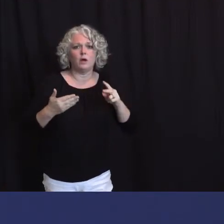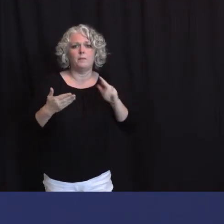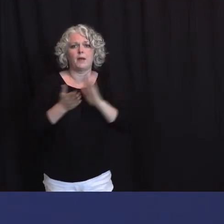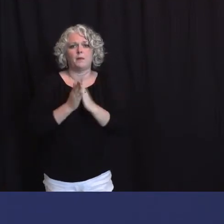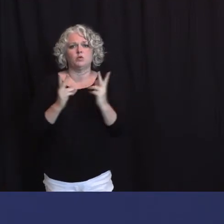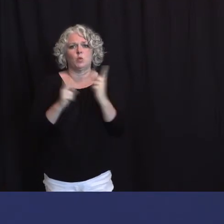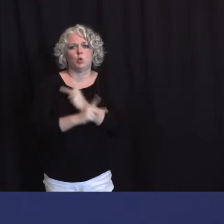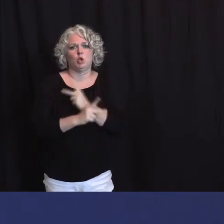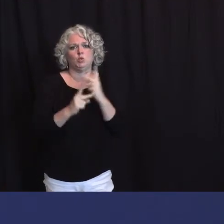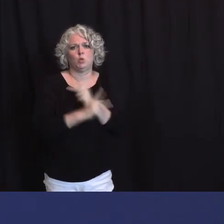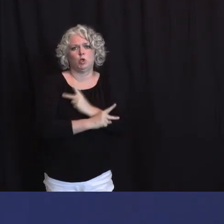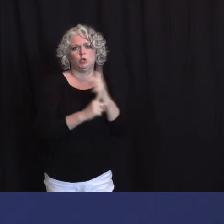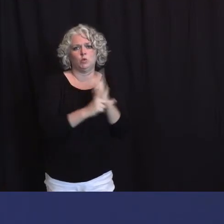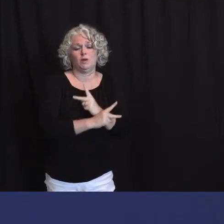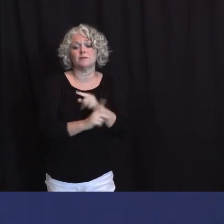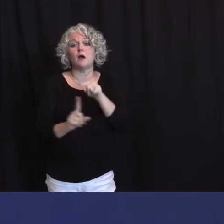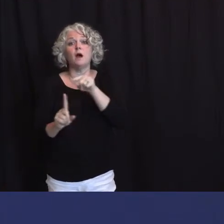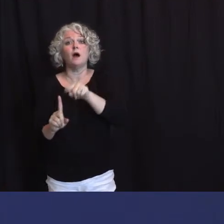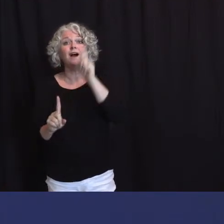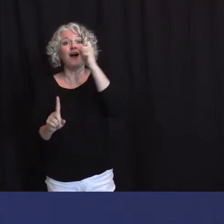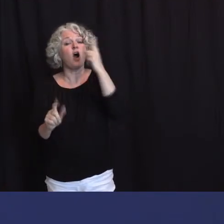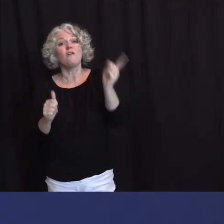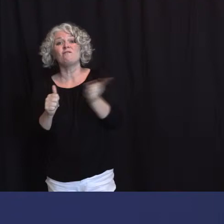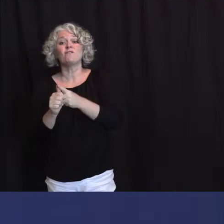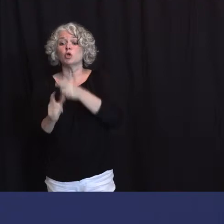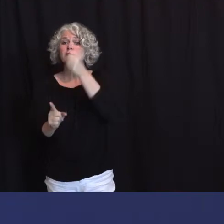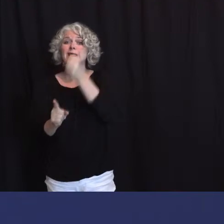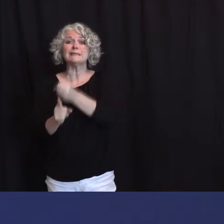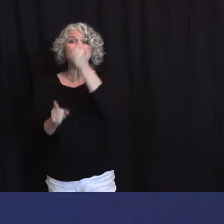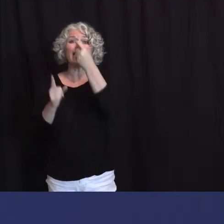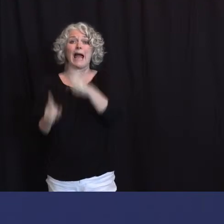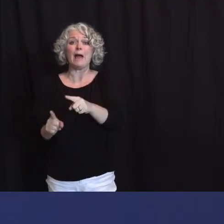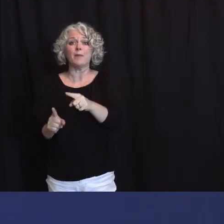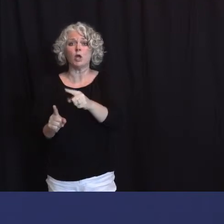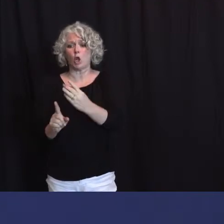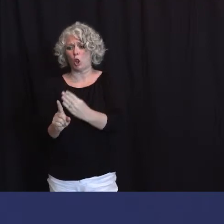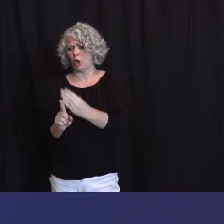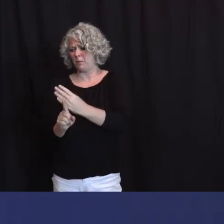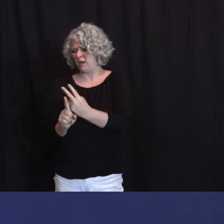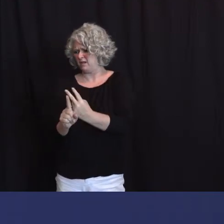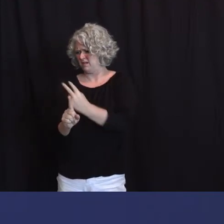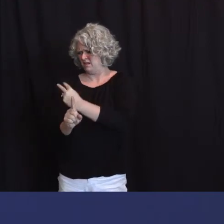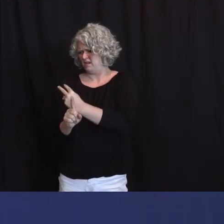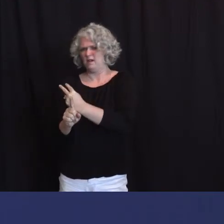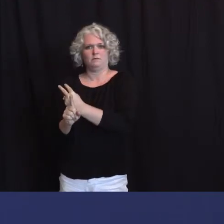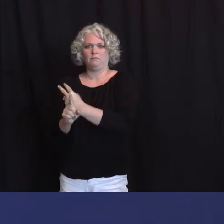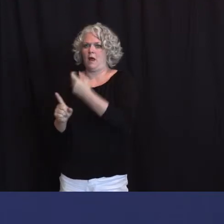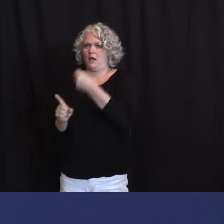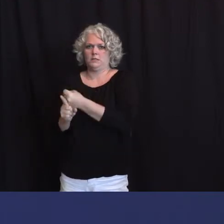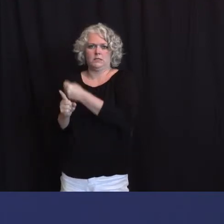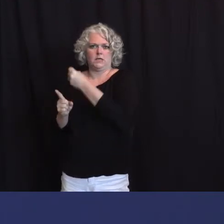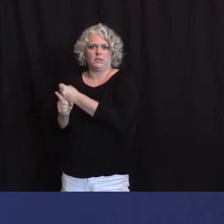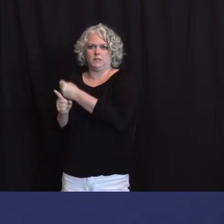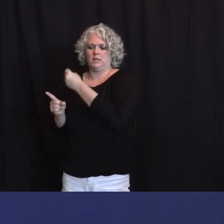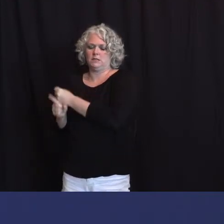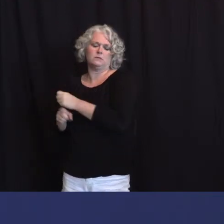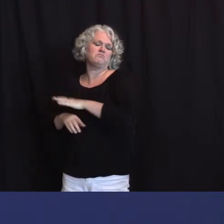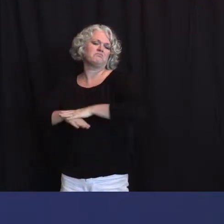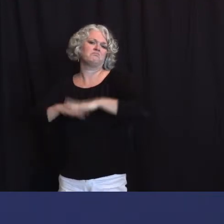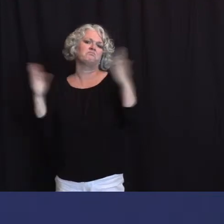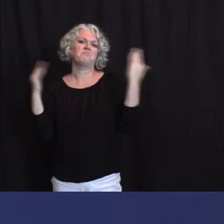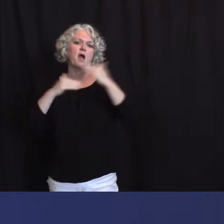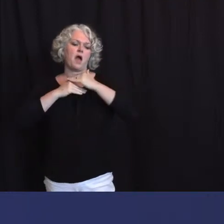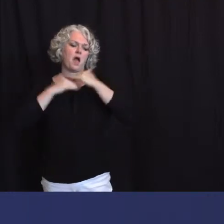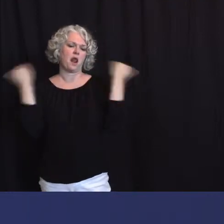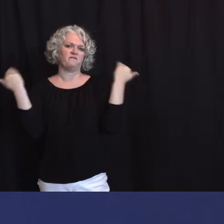was not the first chapter in the long book of this facility, and I've just made a decision, enough, we're turning the page.